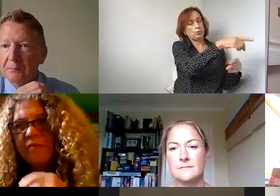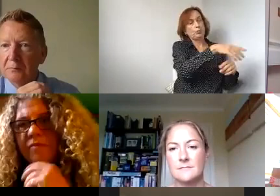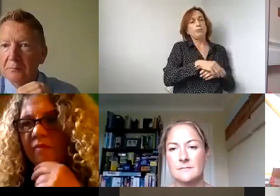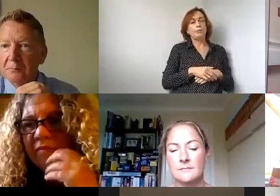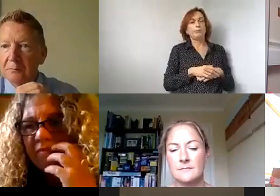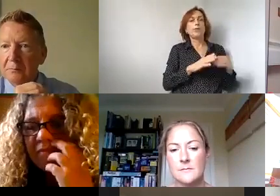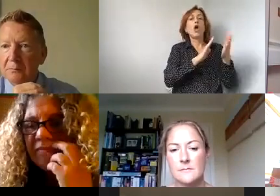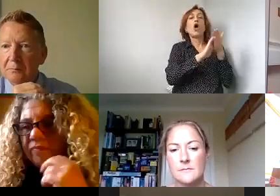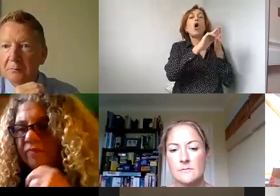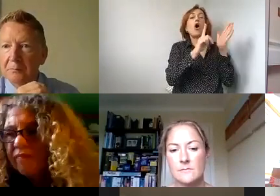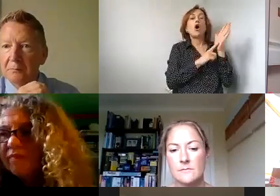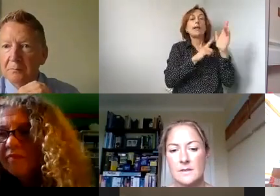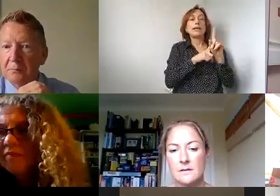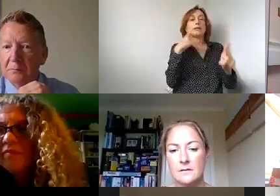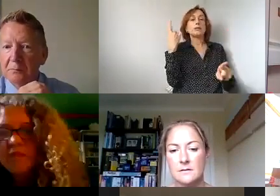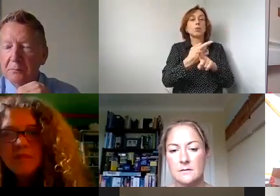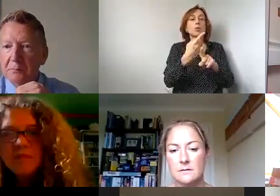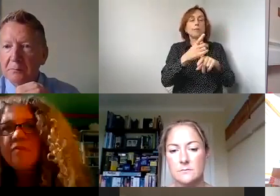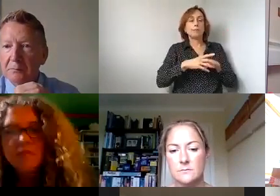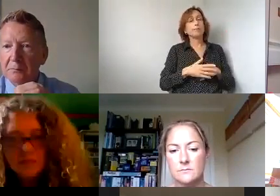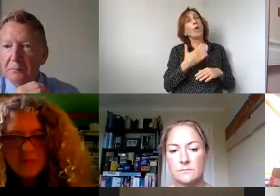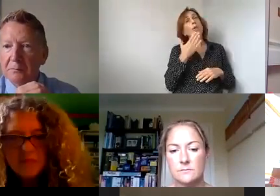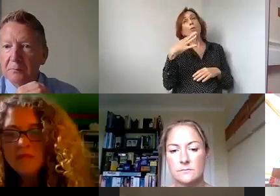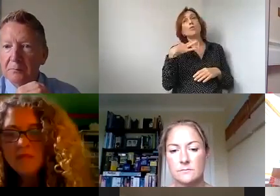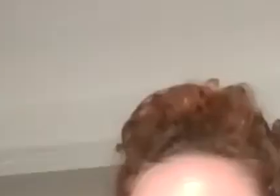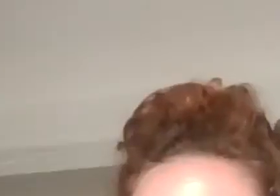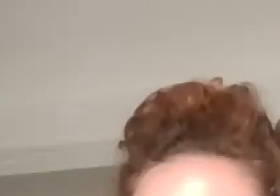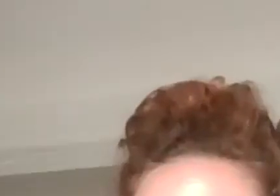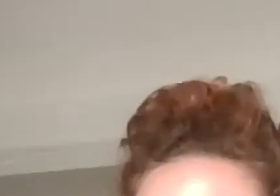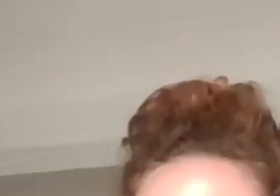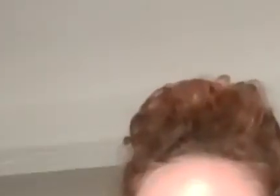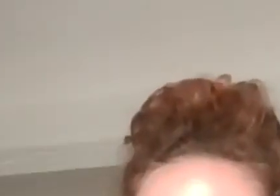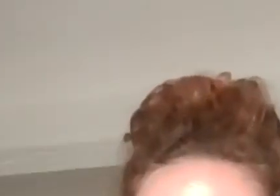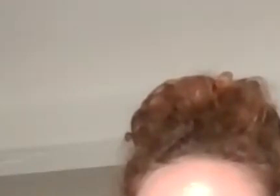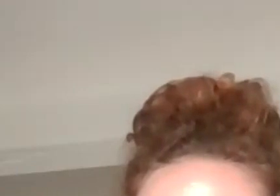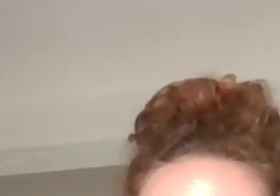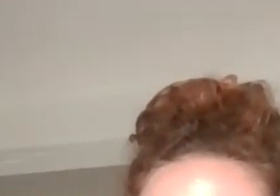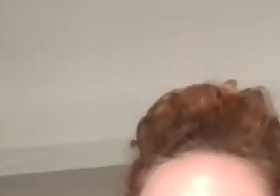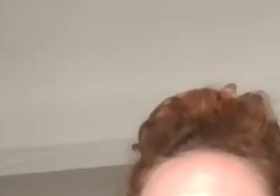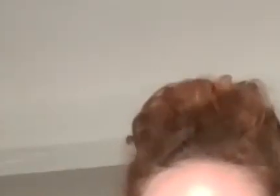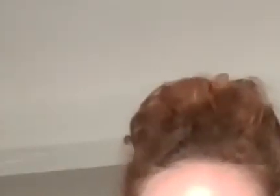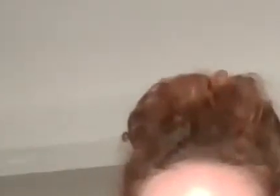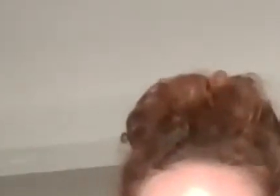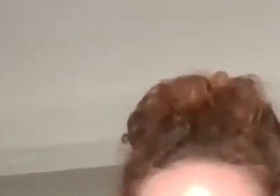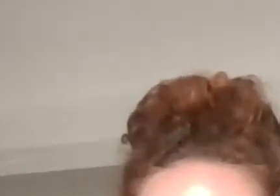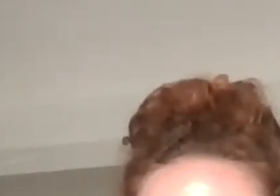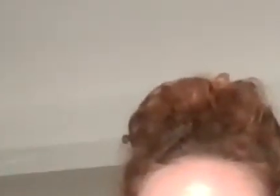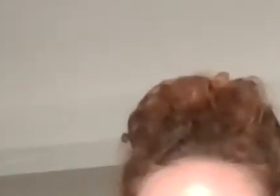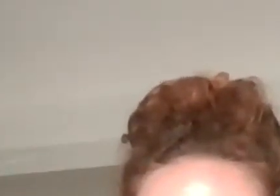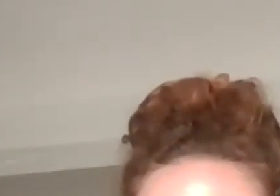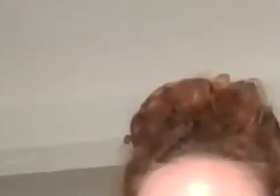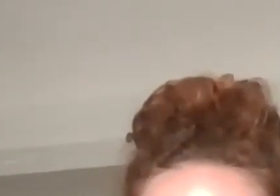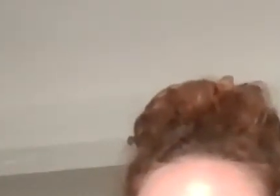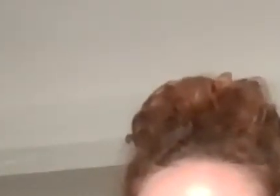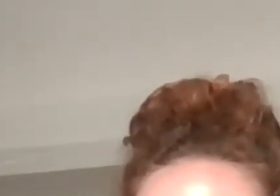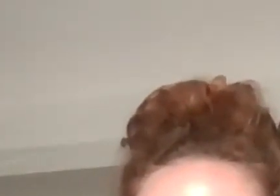much. So thank you for inviting me to speak today. I'm hoping that I'll be able to cover two perspectives. First of